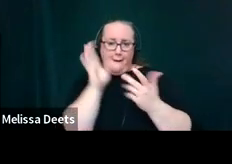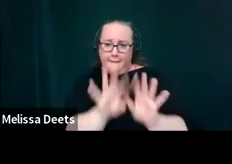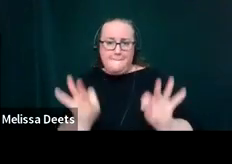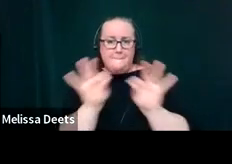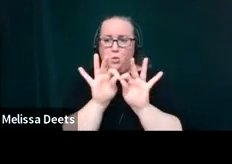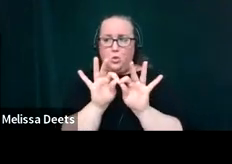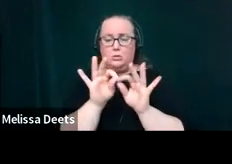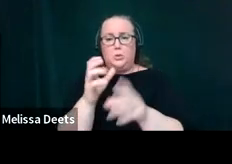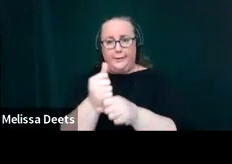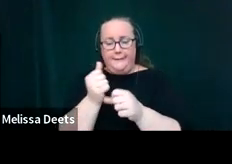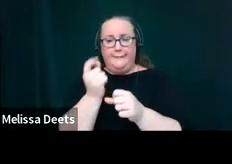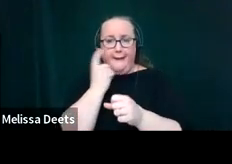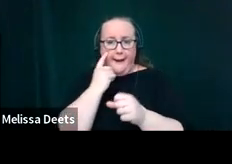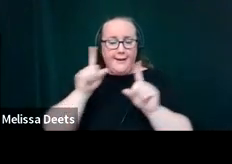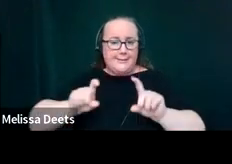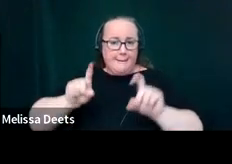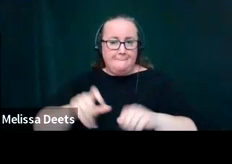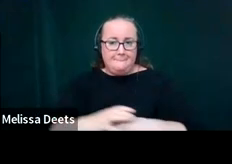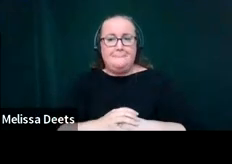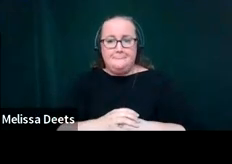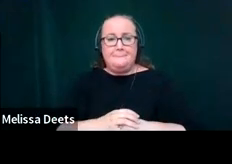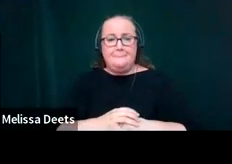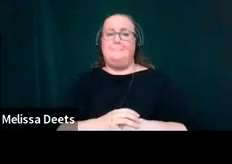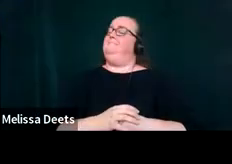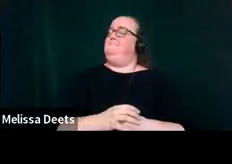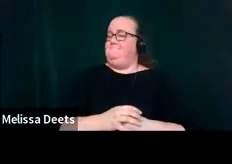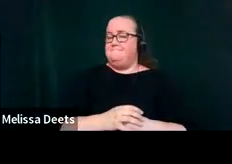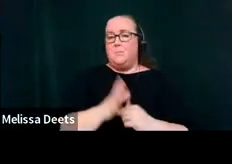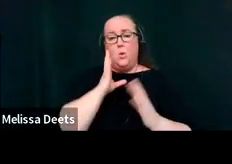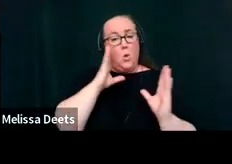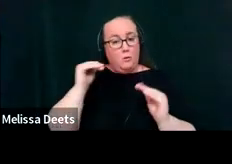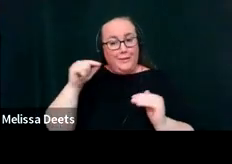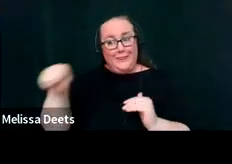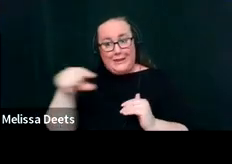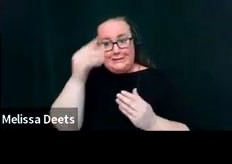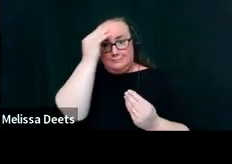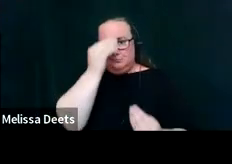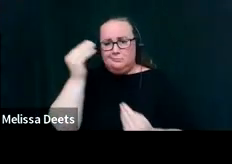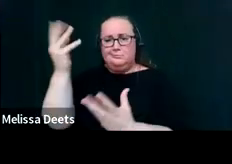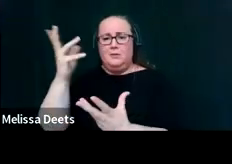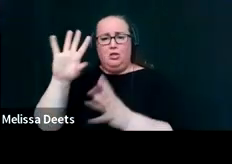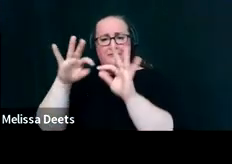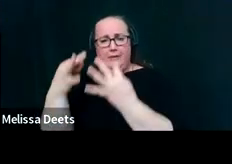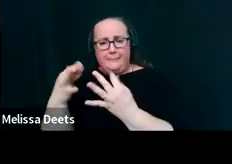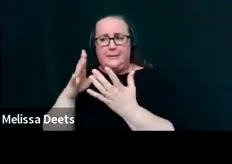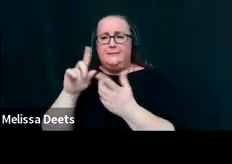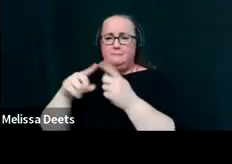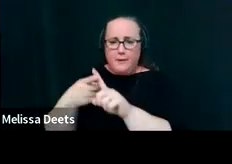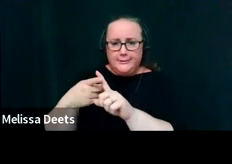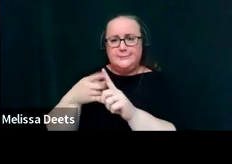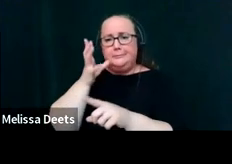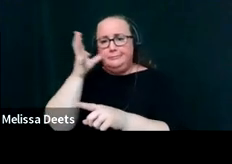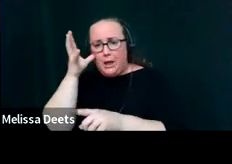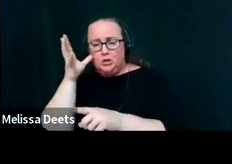a comprehensive eye exam. We hope that they will bring this message to their families, their loved ones, their parents